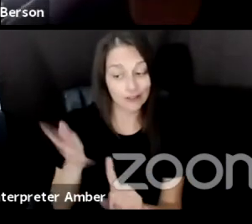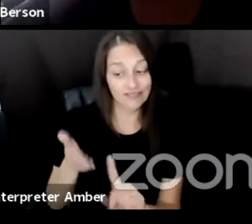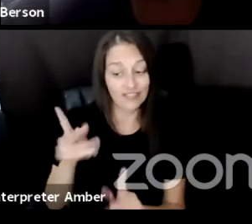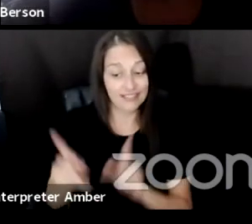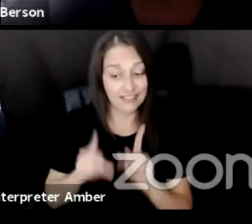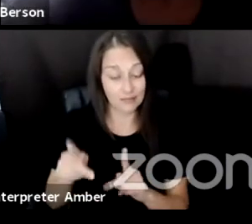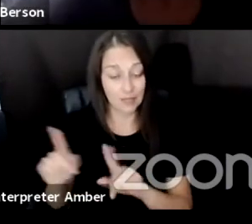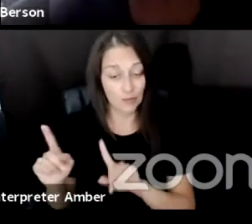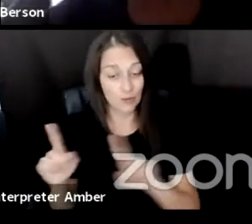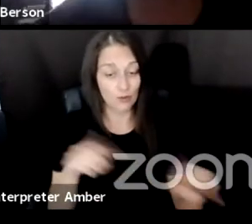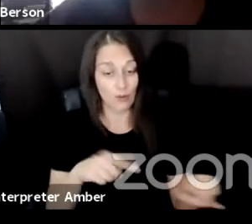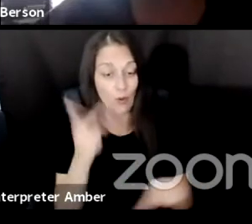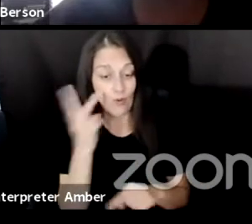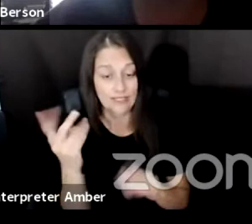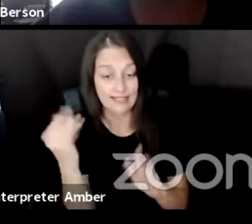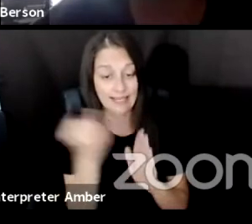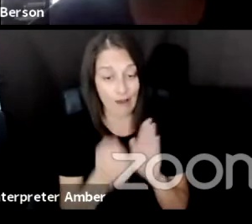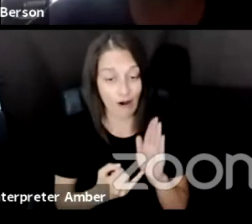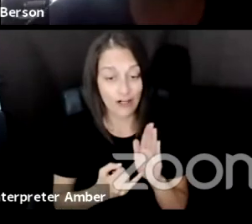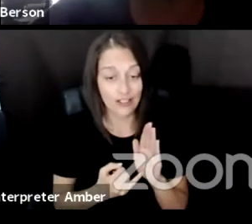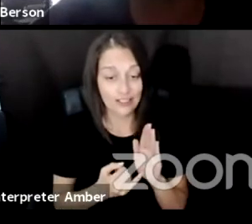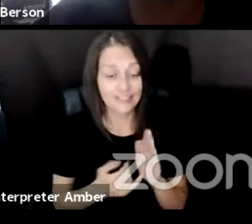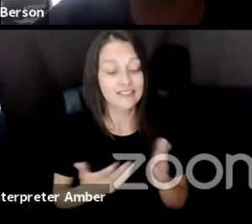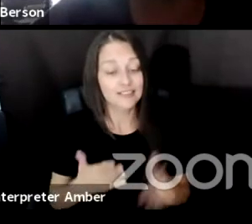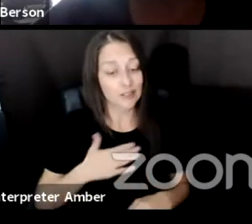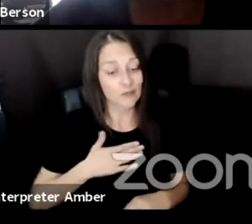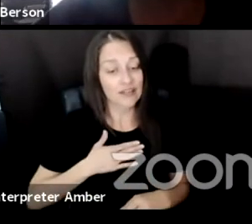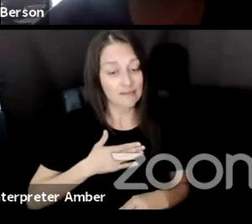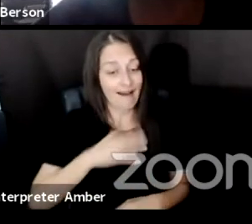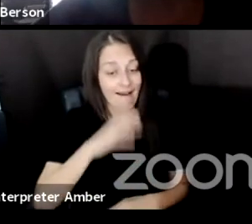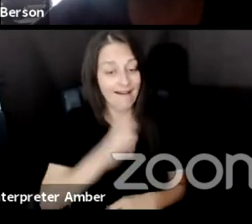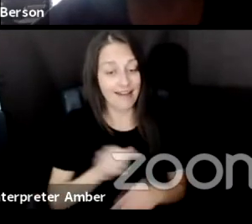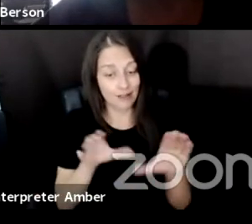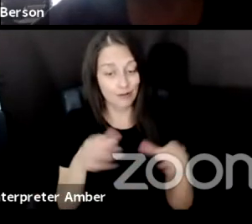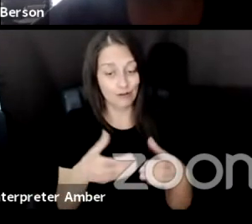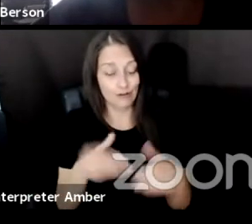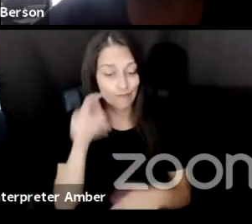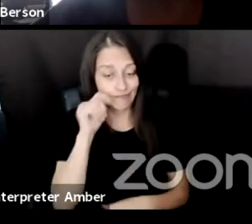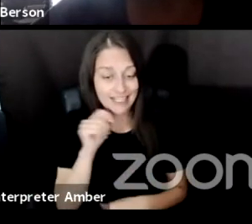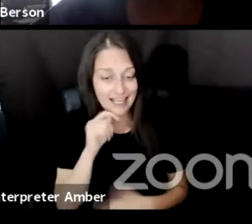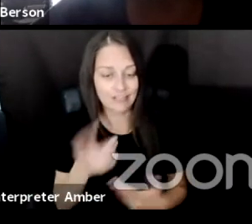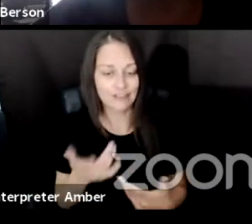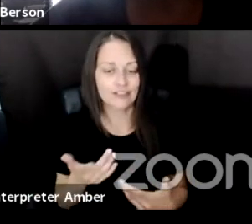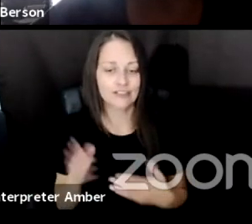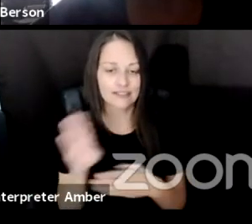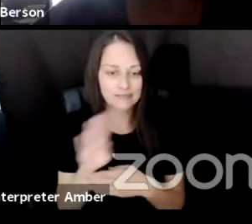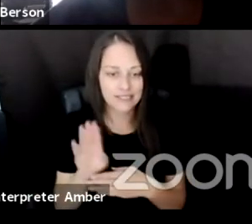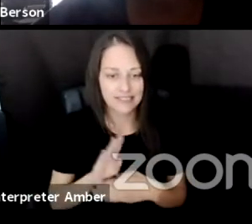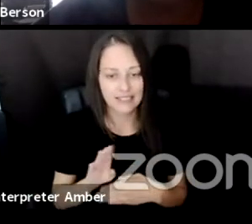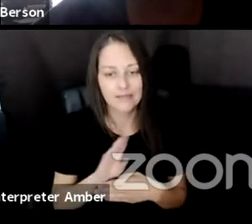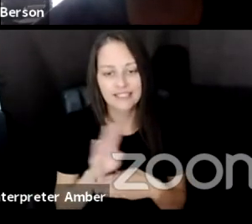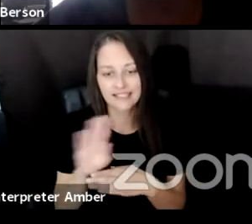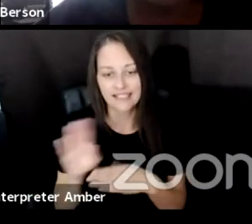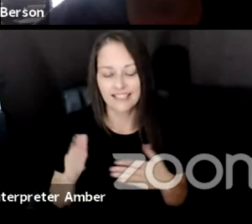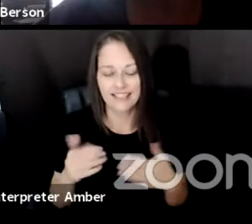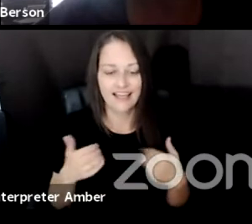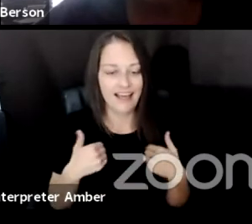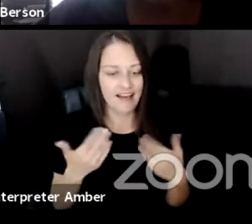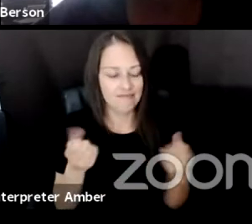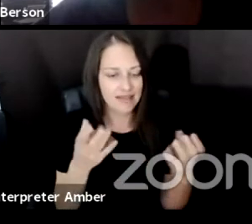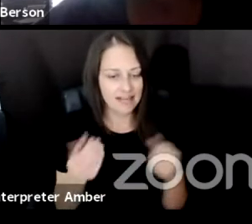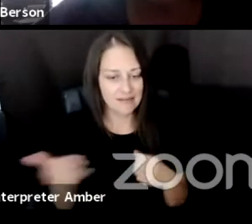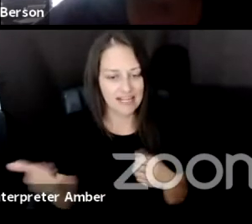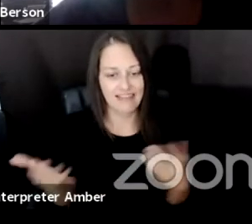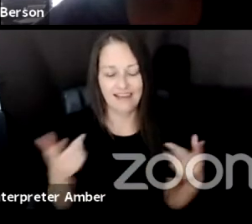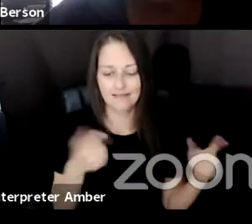my demographic, with teenagers, we have a lot just in general going around us when it comes to technology and things that we're